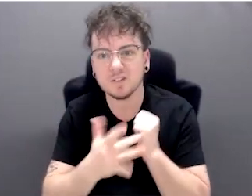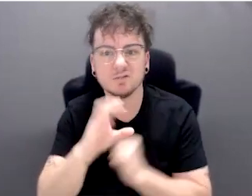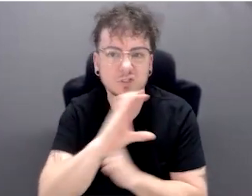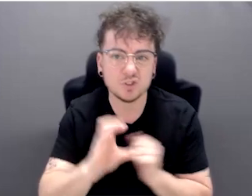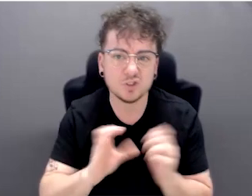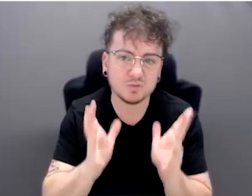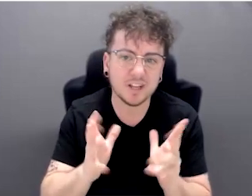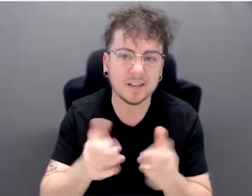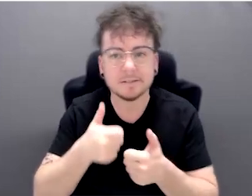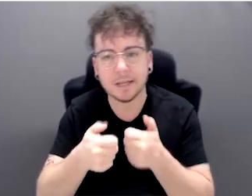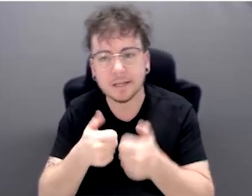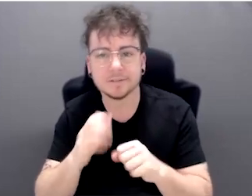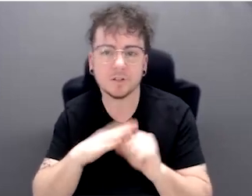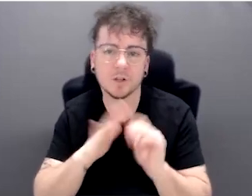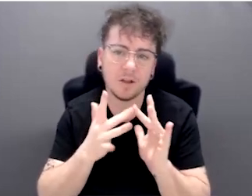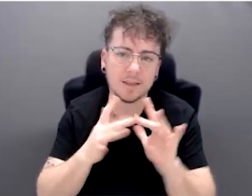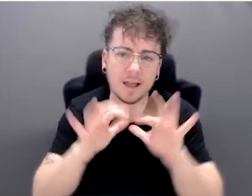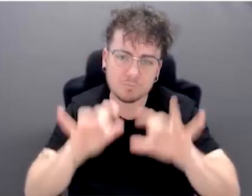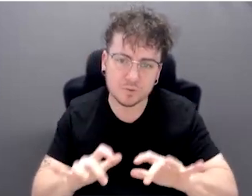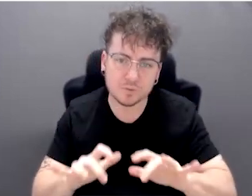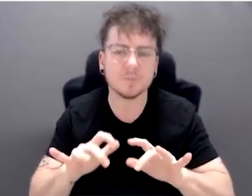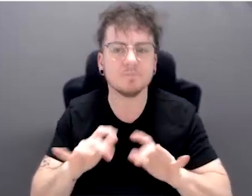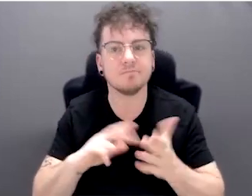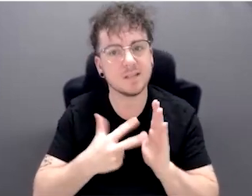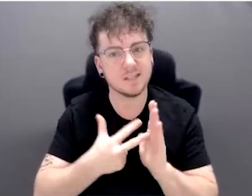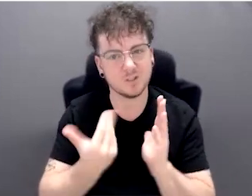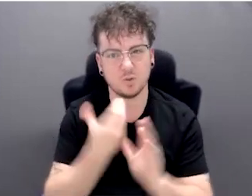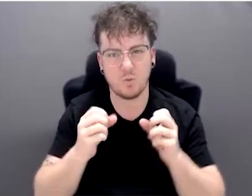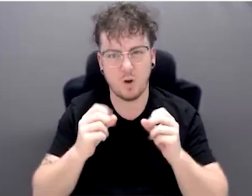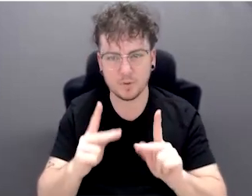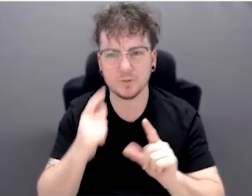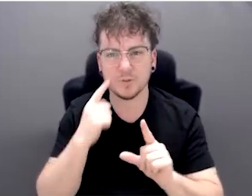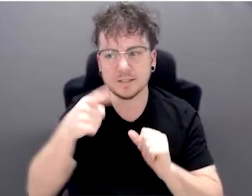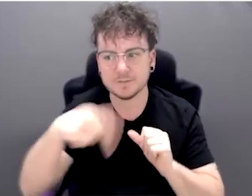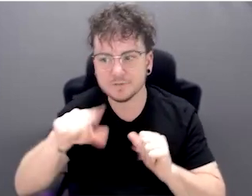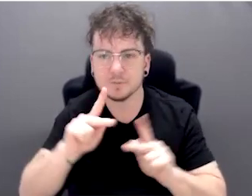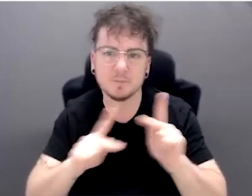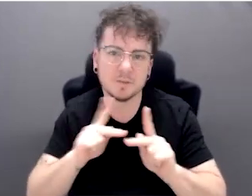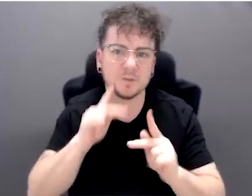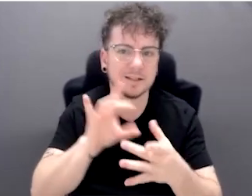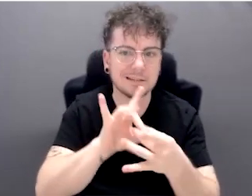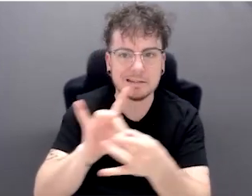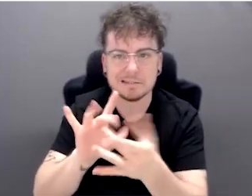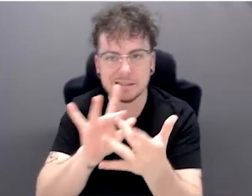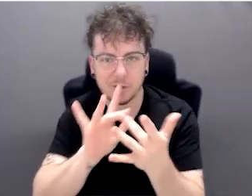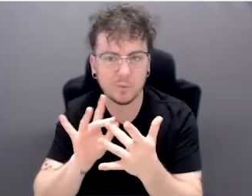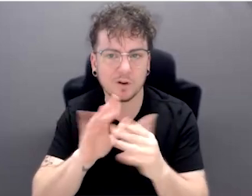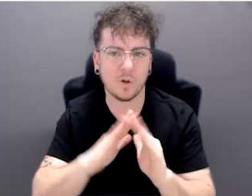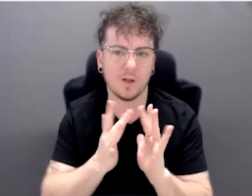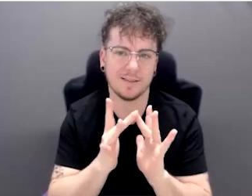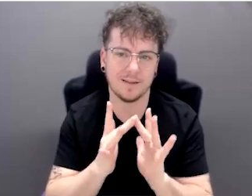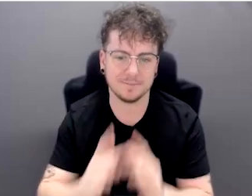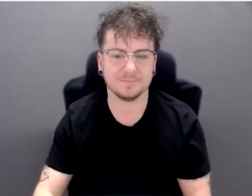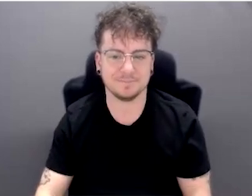forums create opportunities for these job seekers to connect and network online.